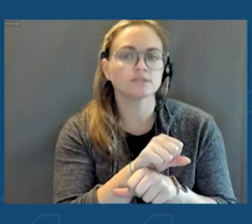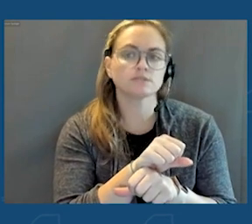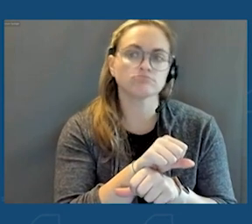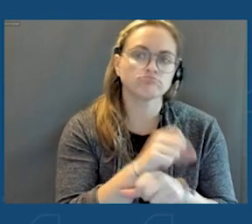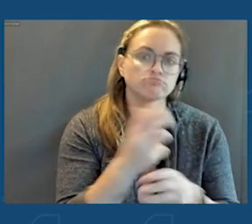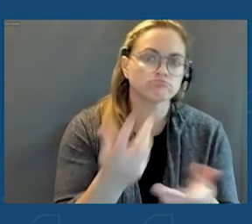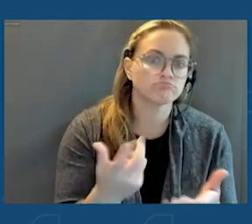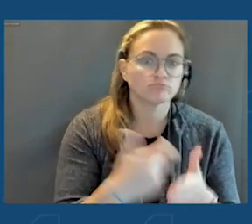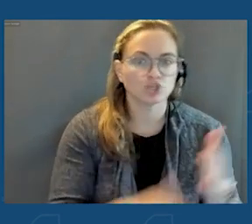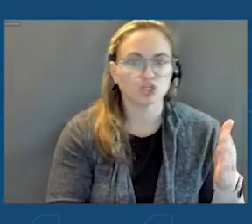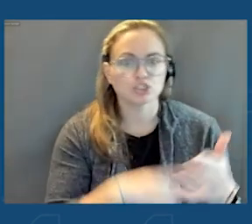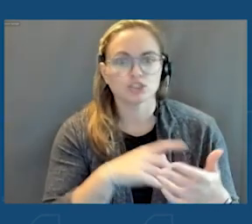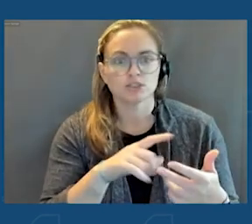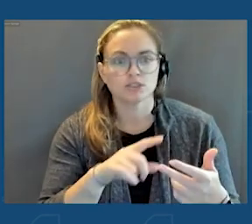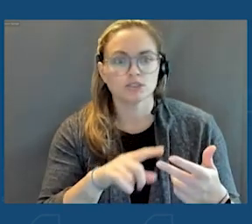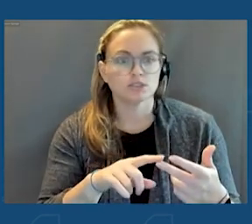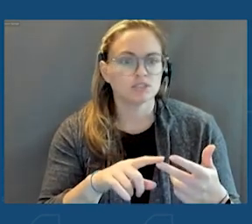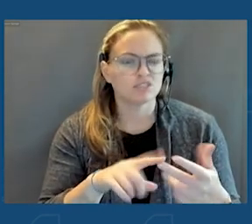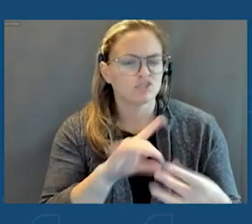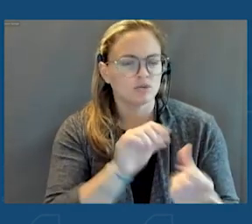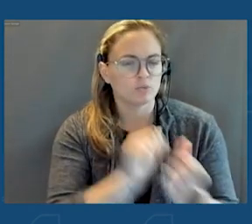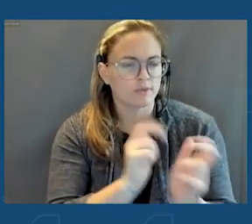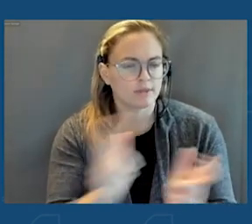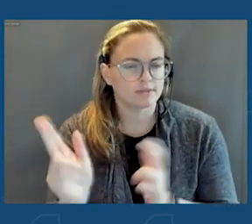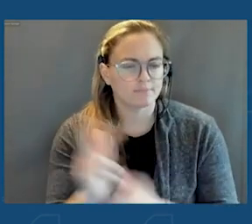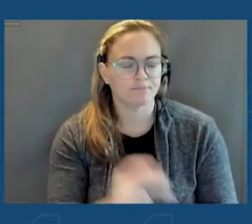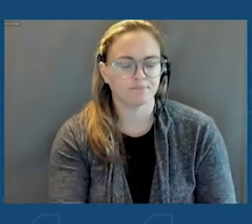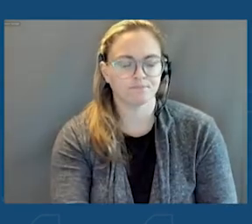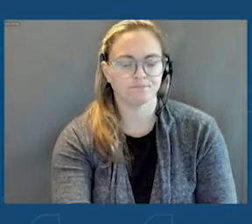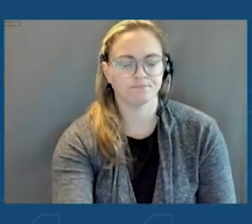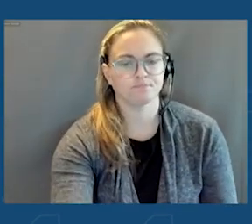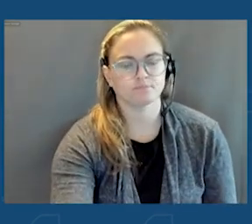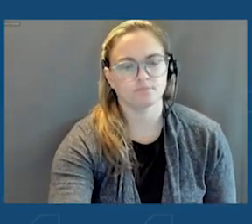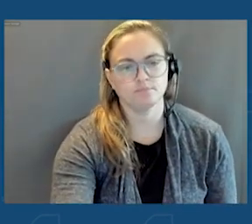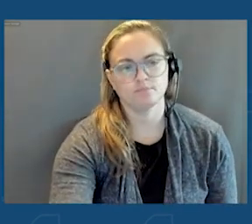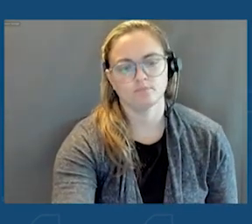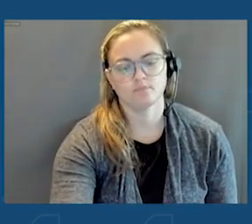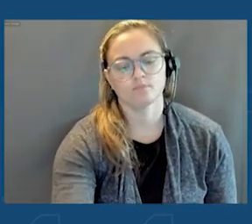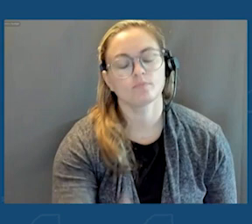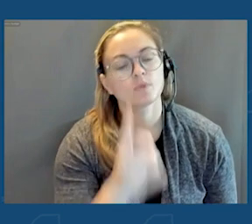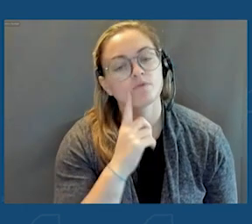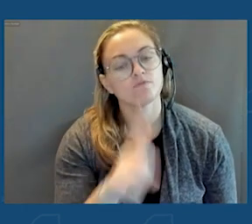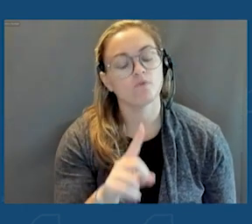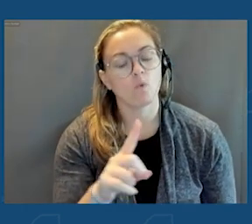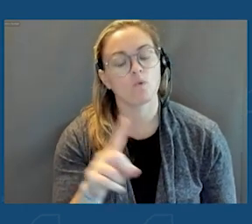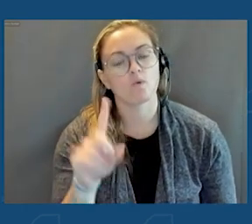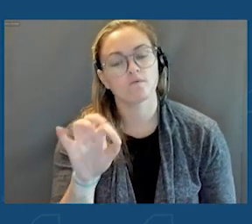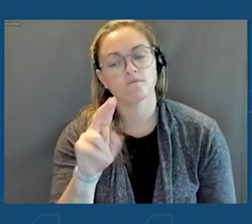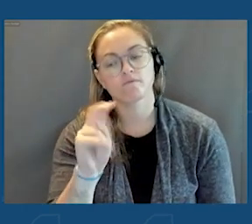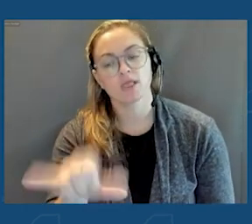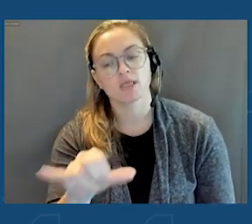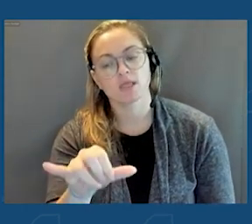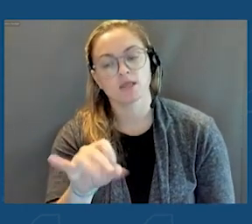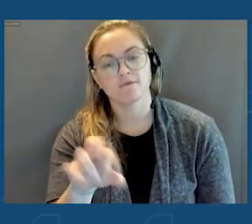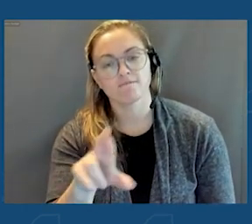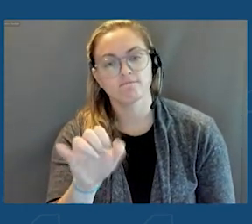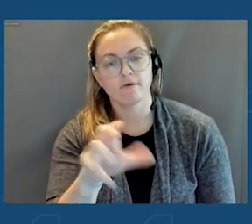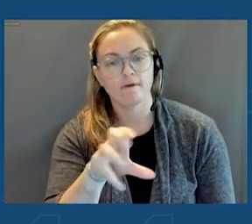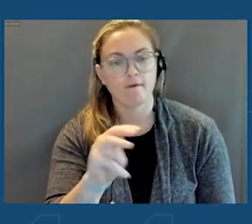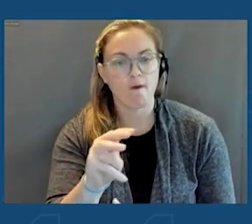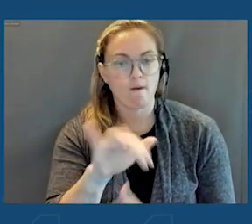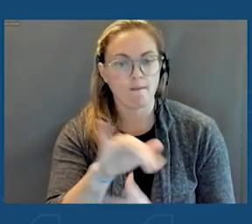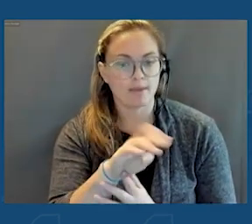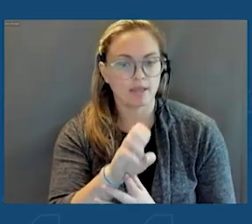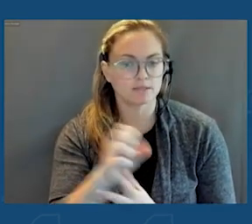firearm cases. That's the direct correlation. And conviction rates for felony firearm cases are now back to pre-COVID levels.